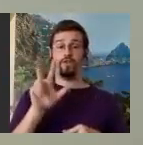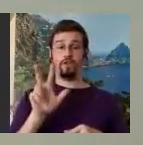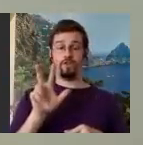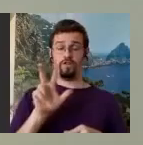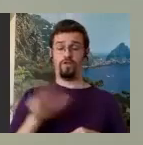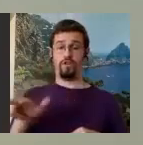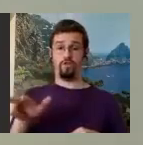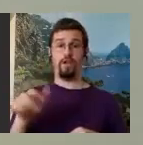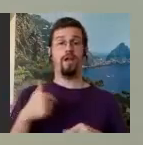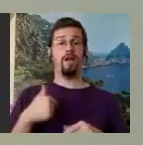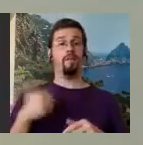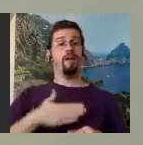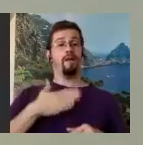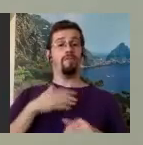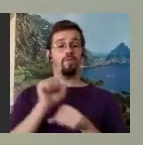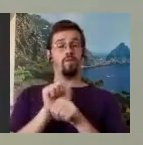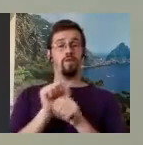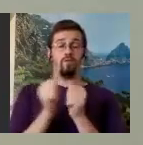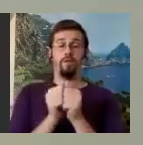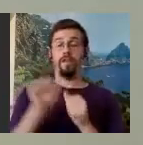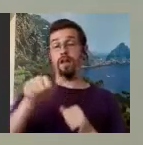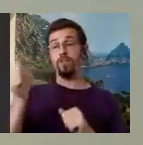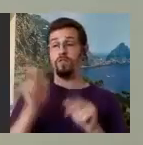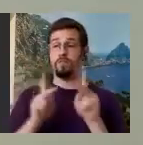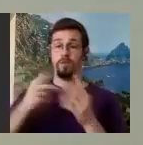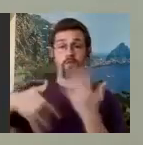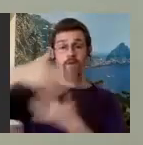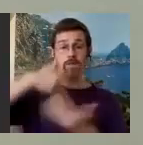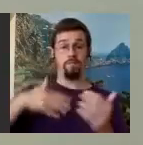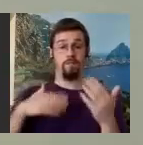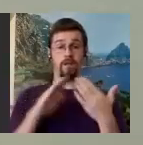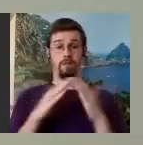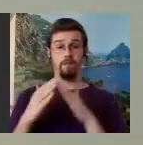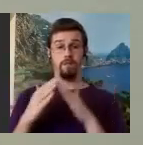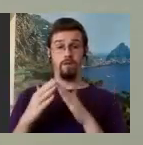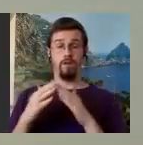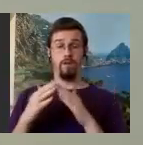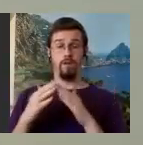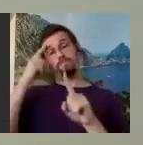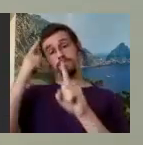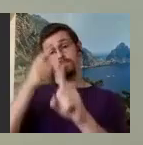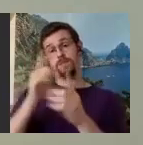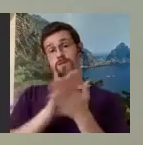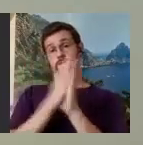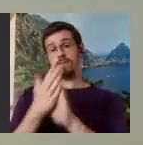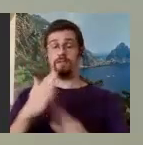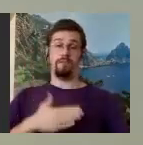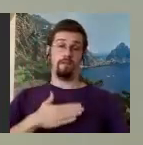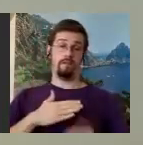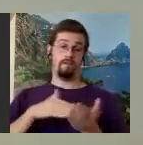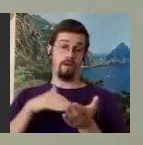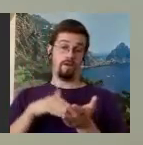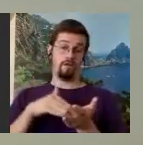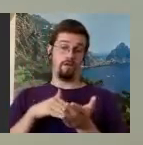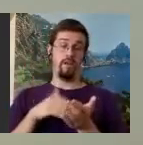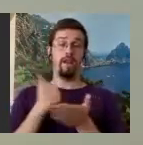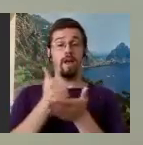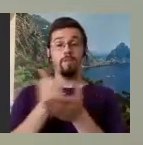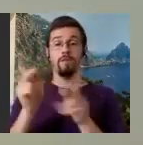12th grade Academy High School Academy High School 2014 2014. year. As a Girl Scout, troop